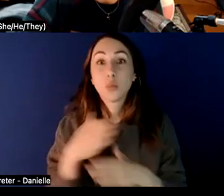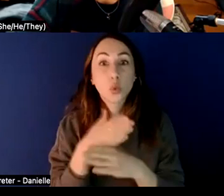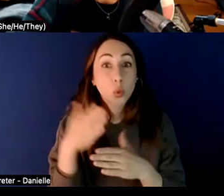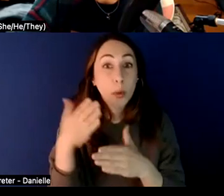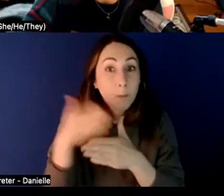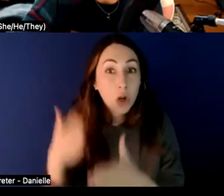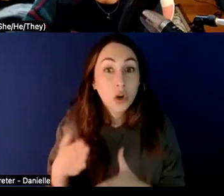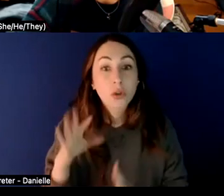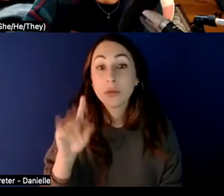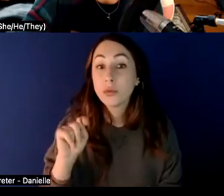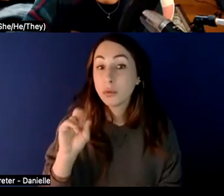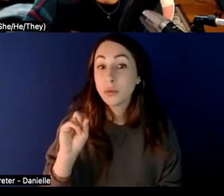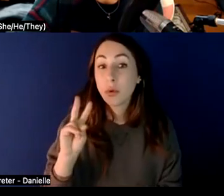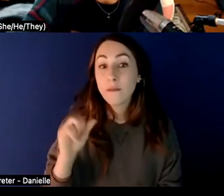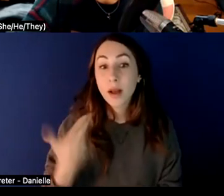Tova.